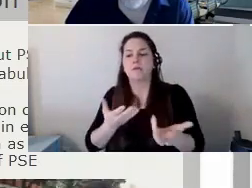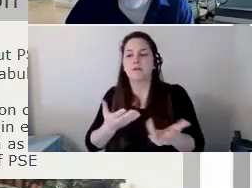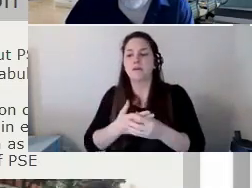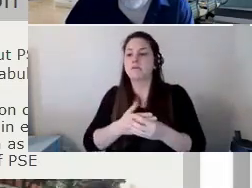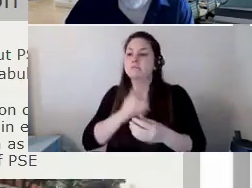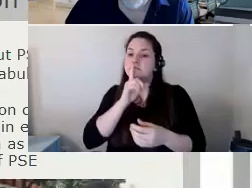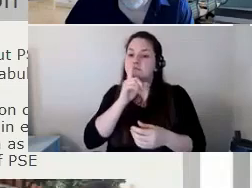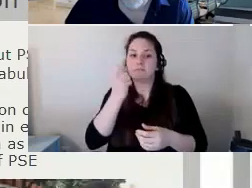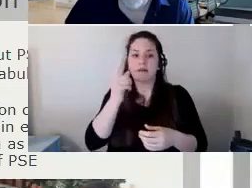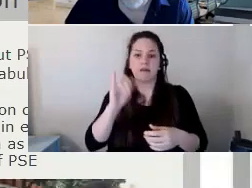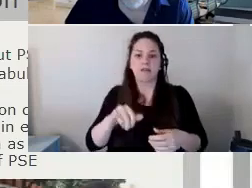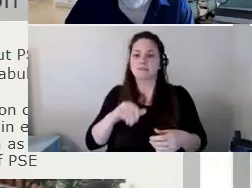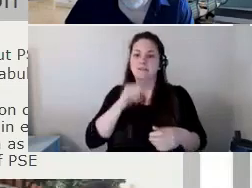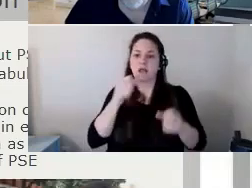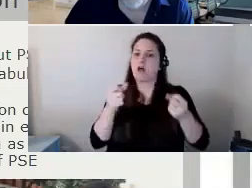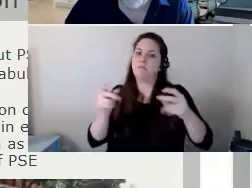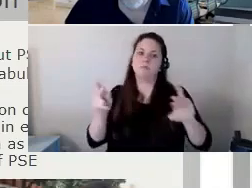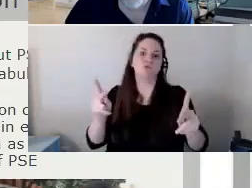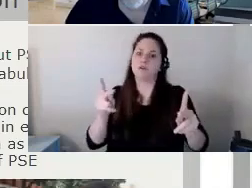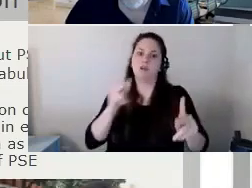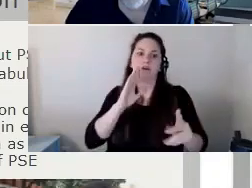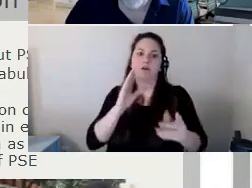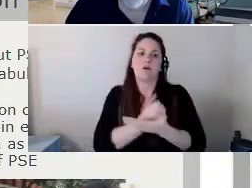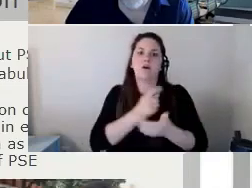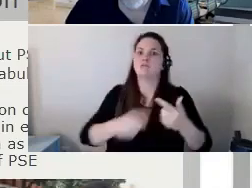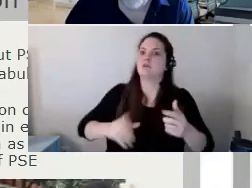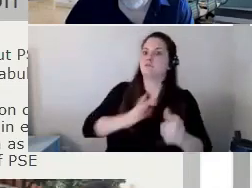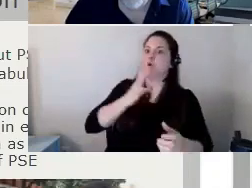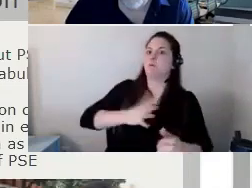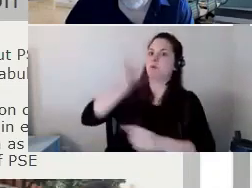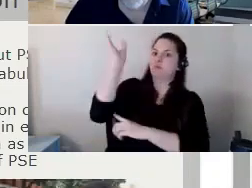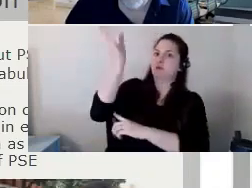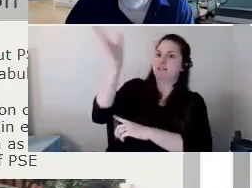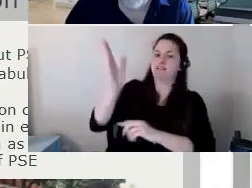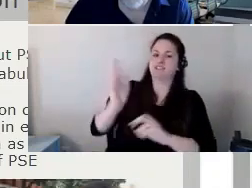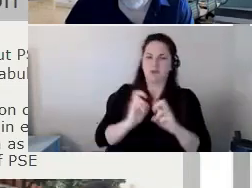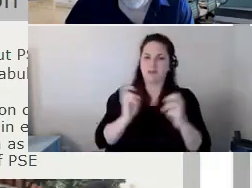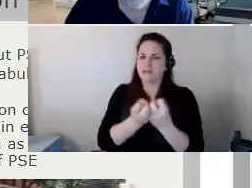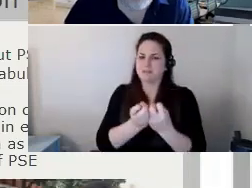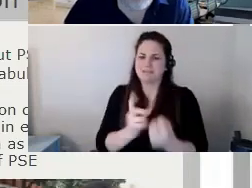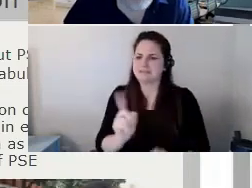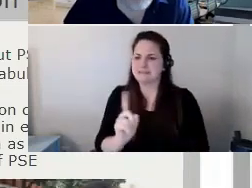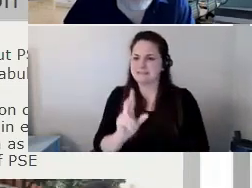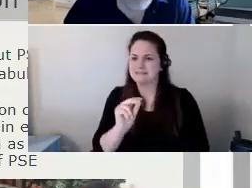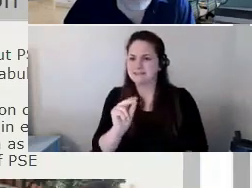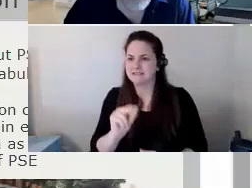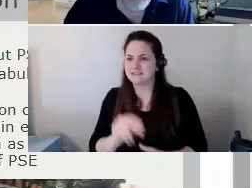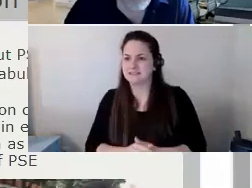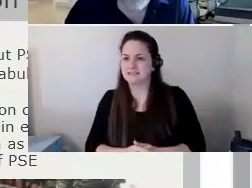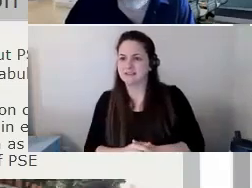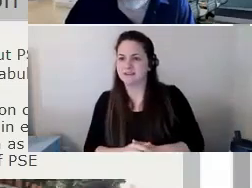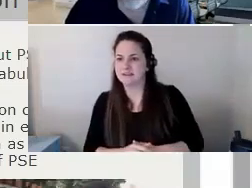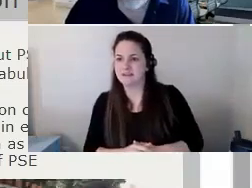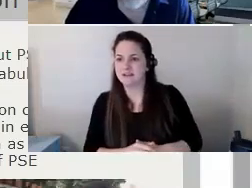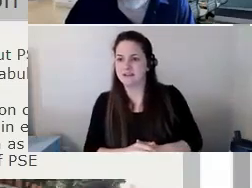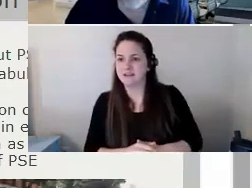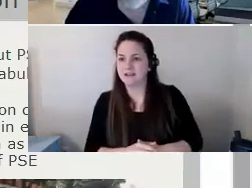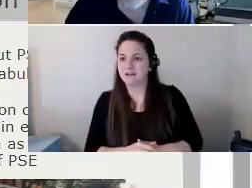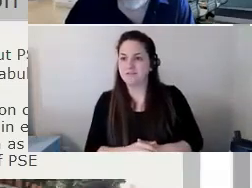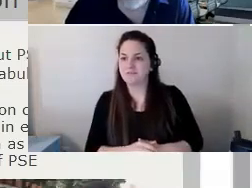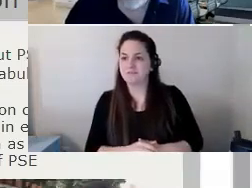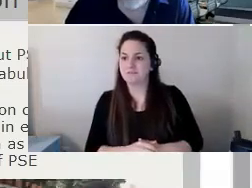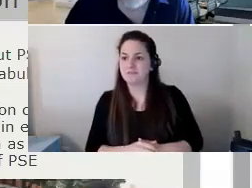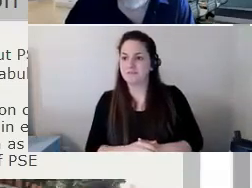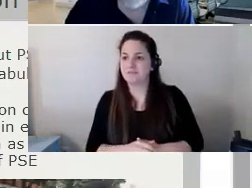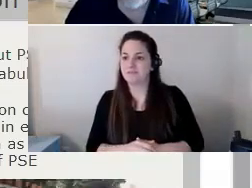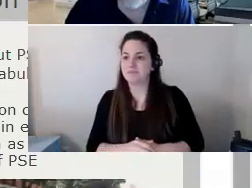an opportunity to make a formal presentation if you're in a roundtable mode. That's not what is intended, but you will be able to